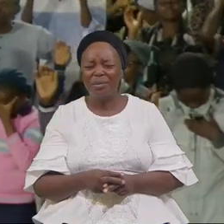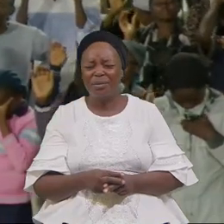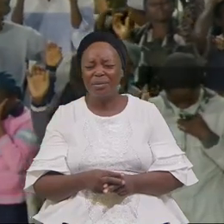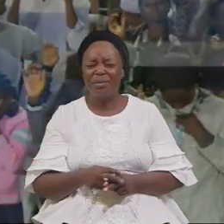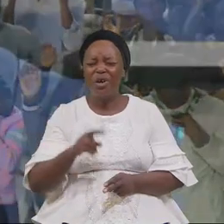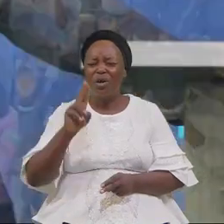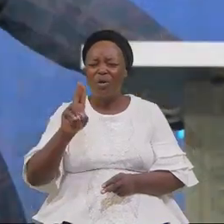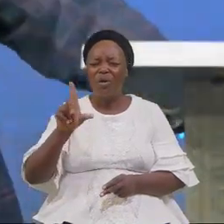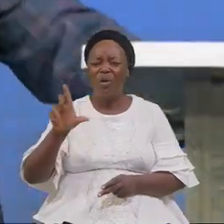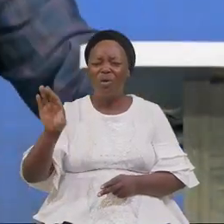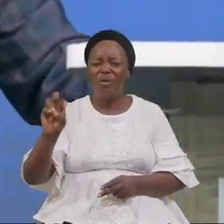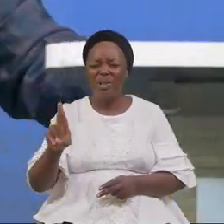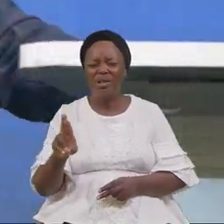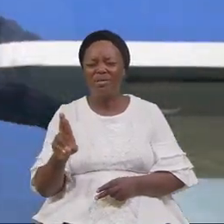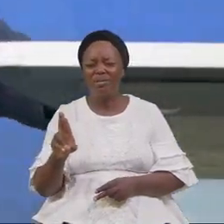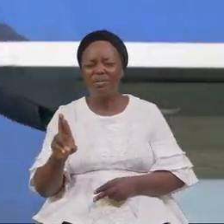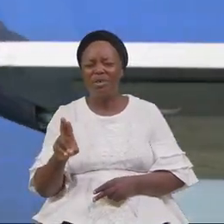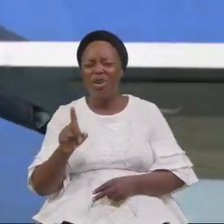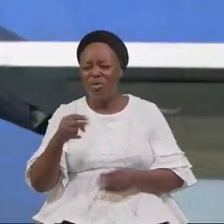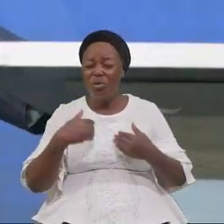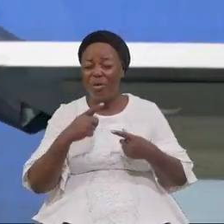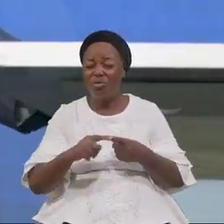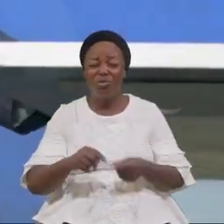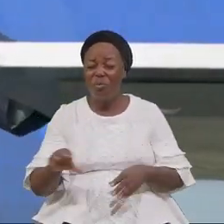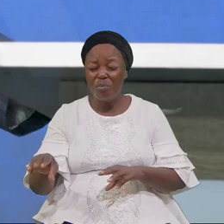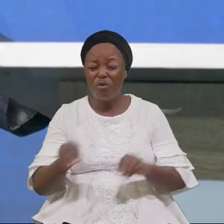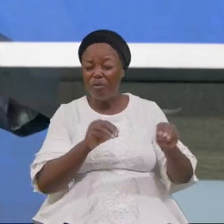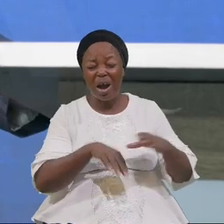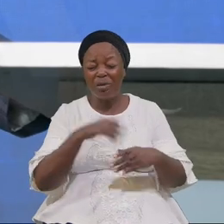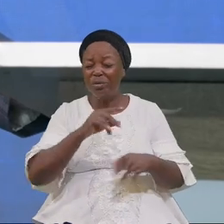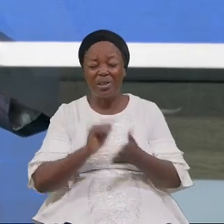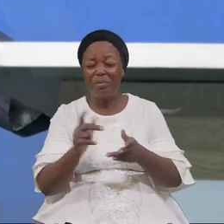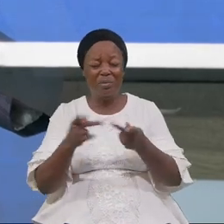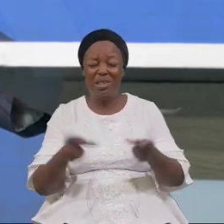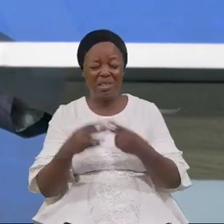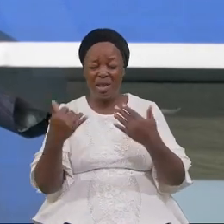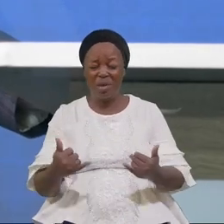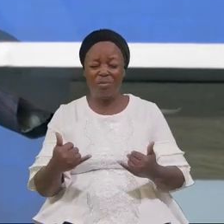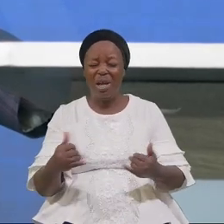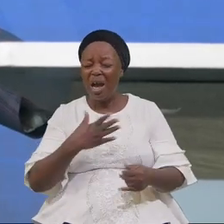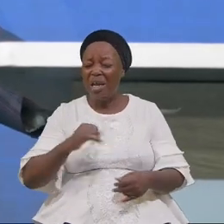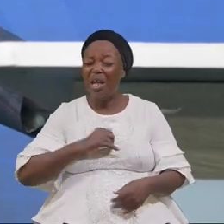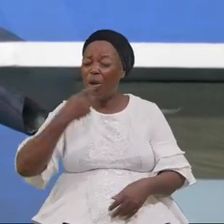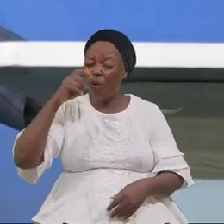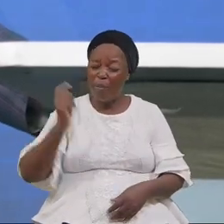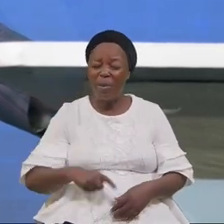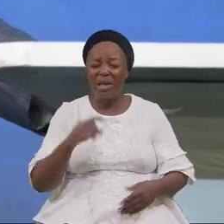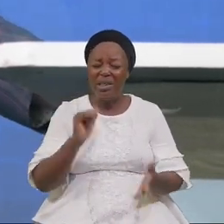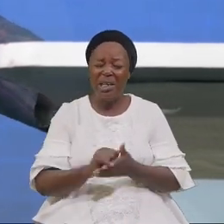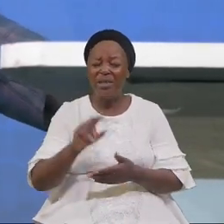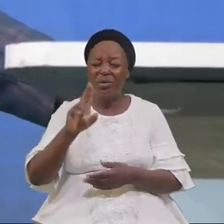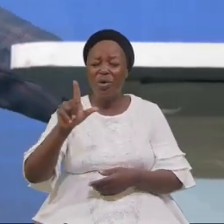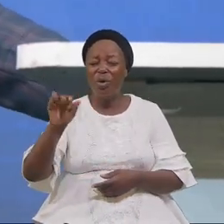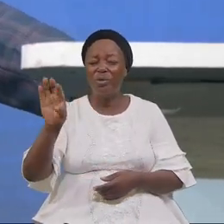Ulcer, you have to clear away from there. And I command that ulcer